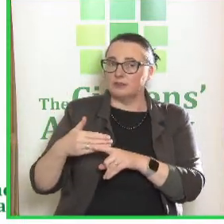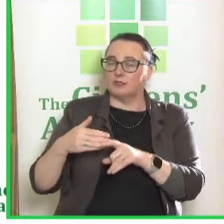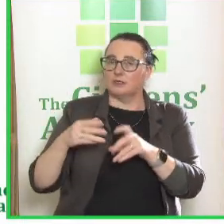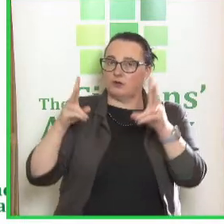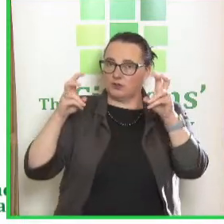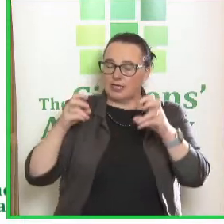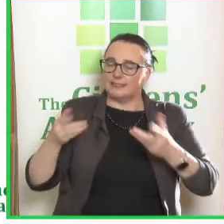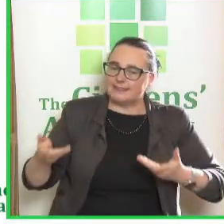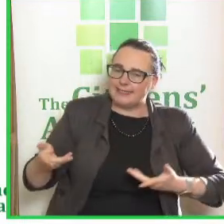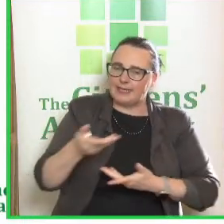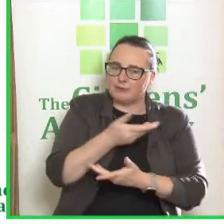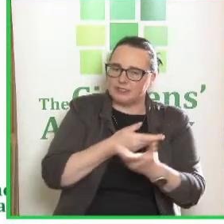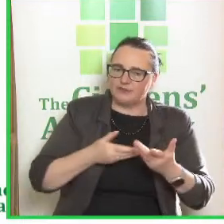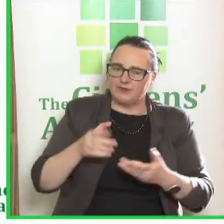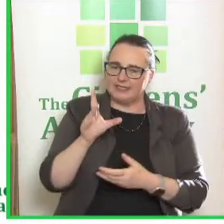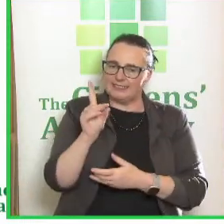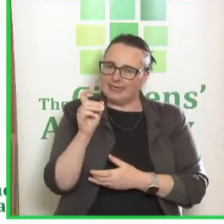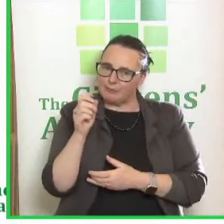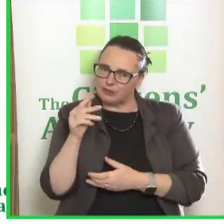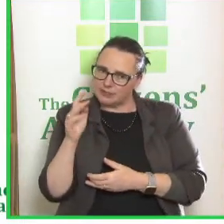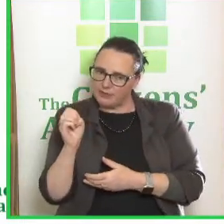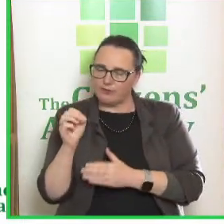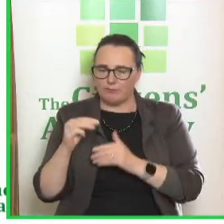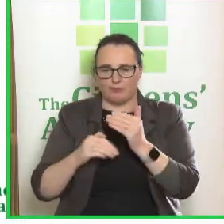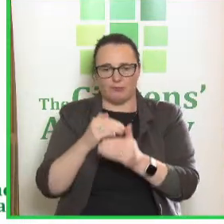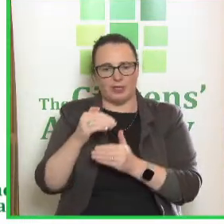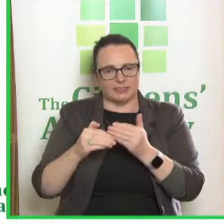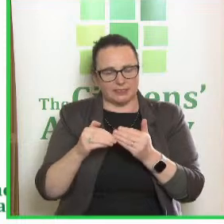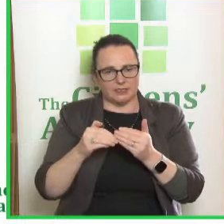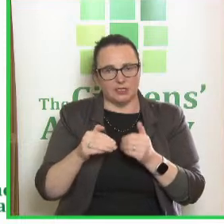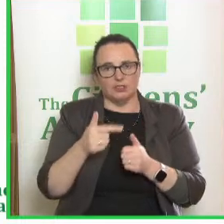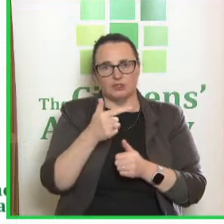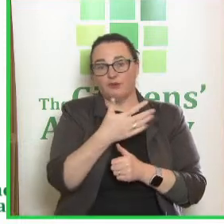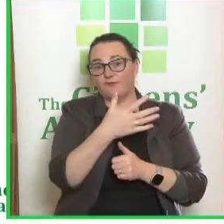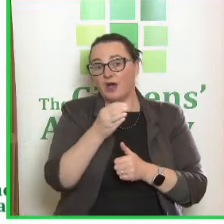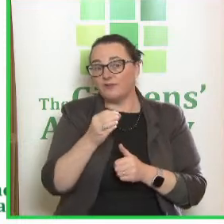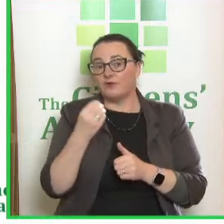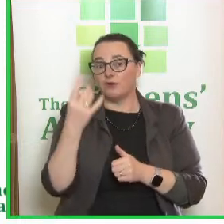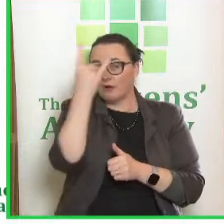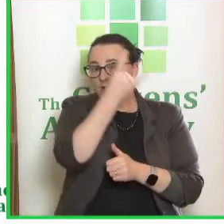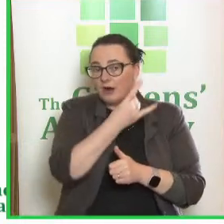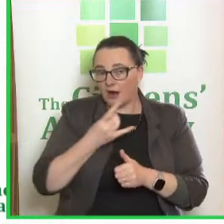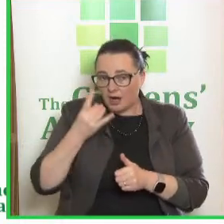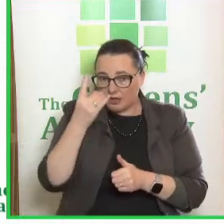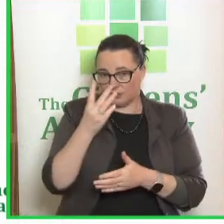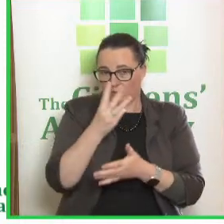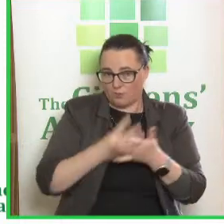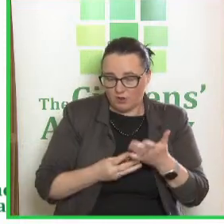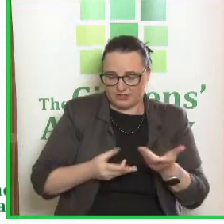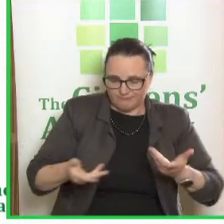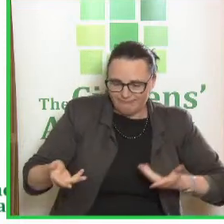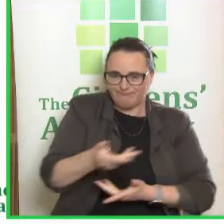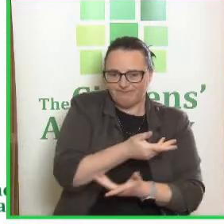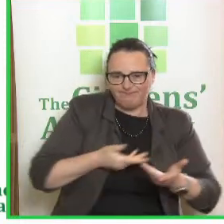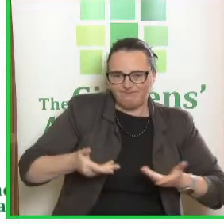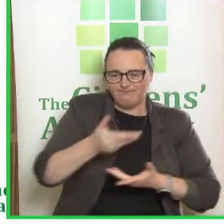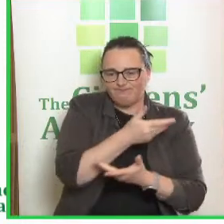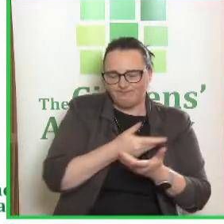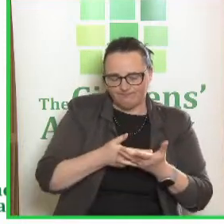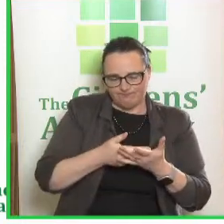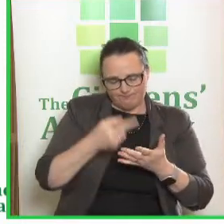deliberative process, the roundtable discussions. 250 hours worth of roundtable discussions are the place where these